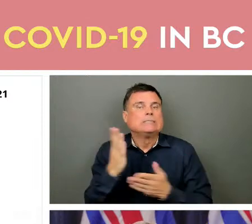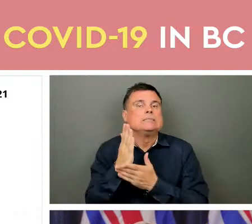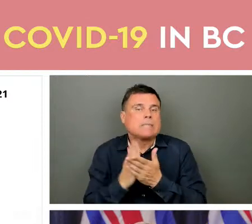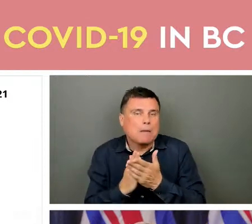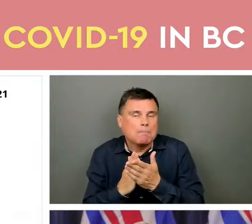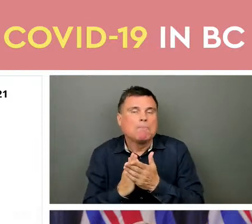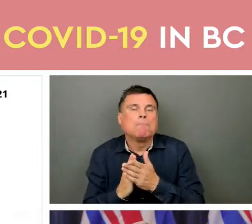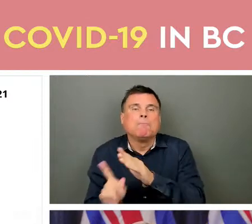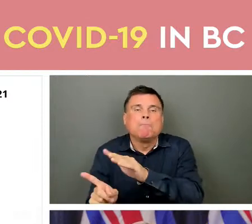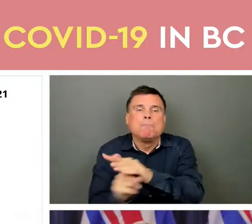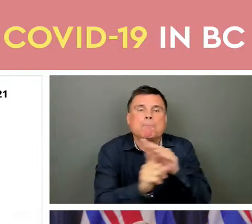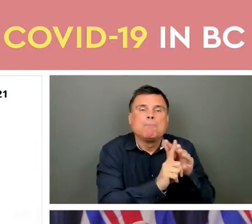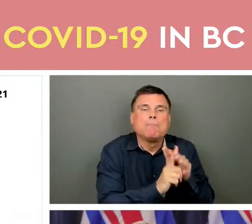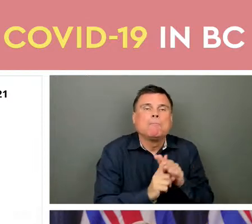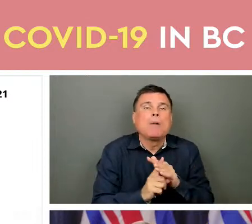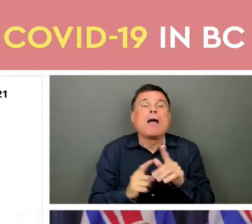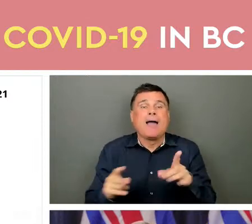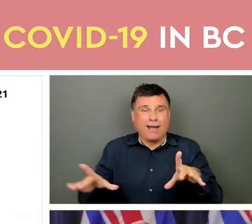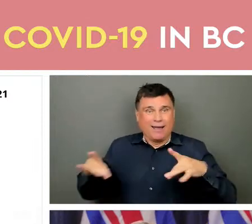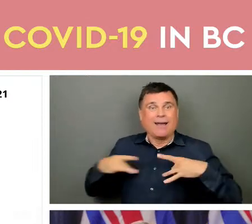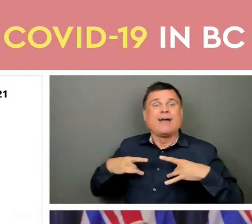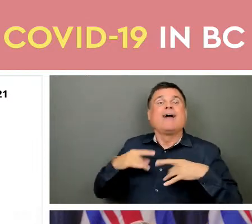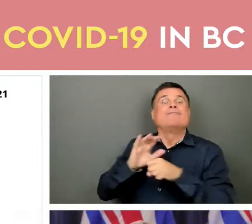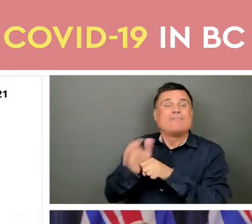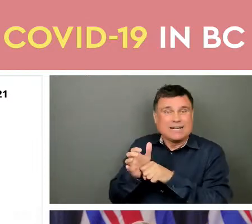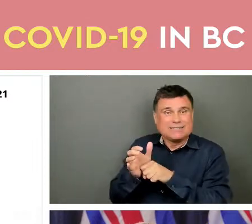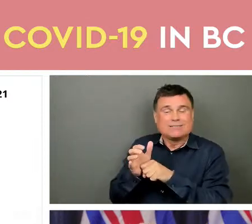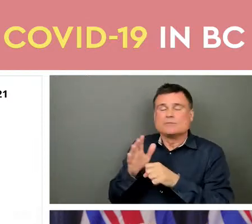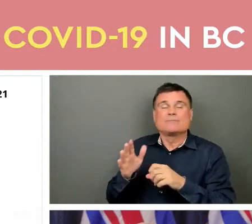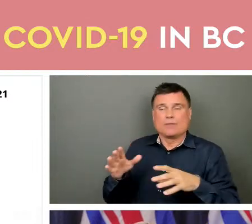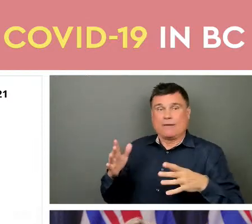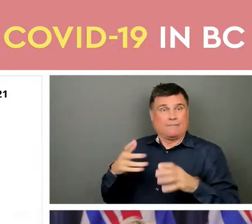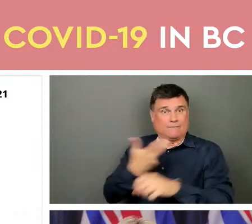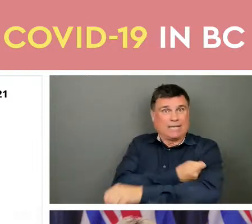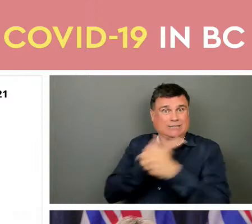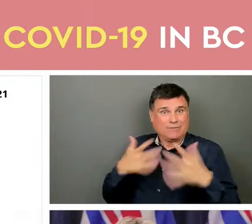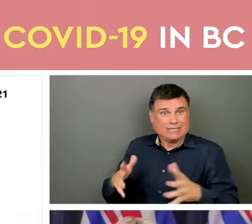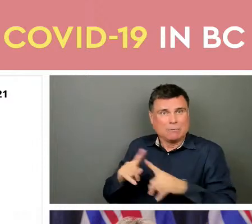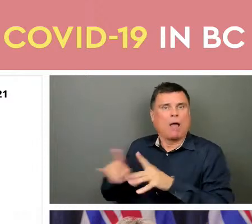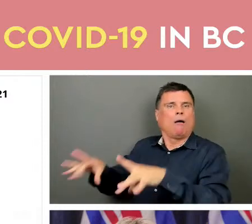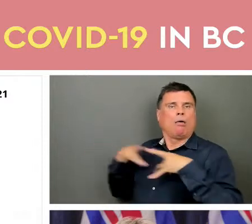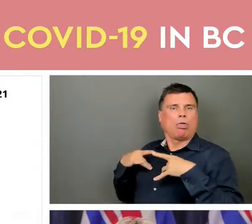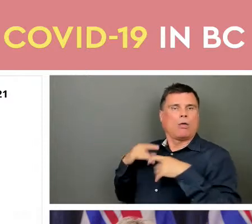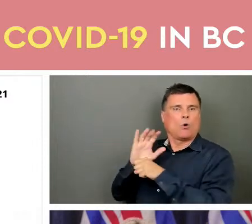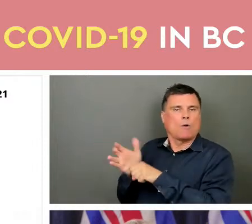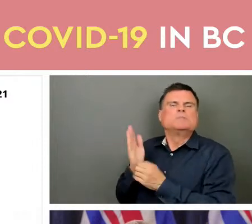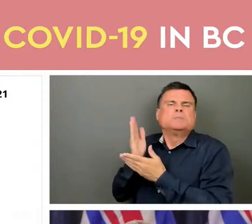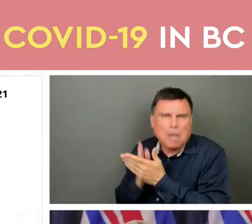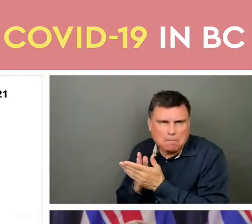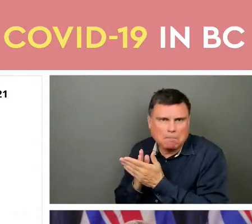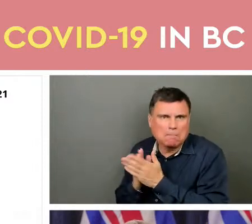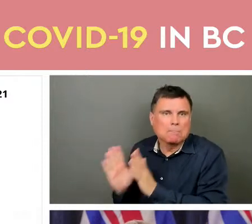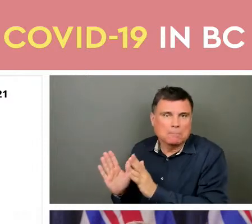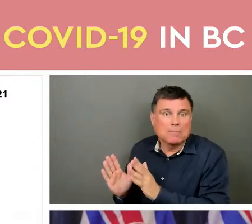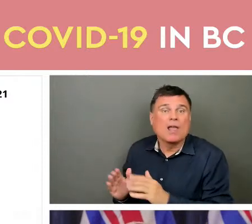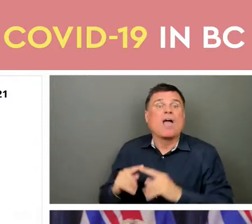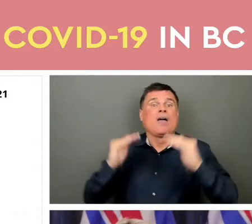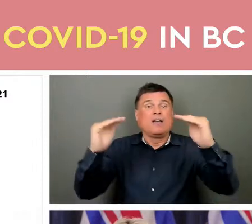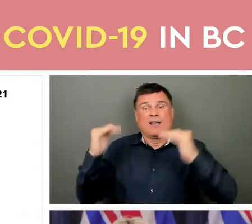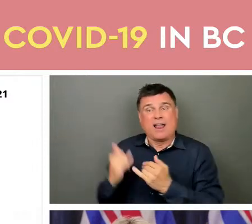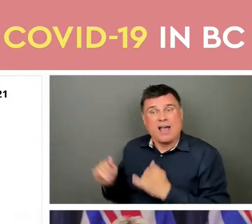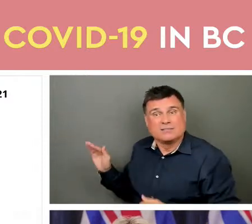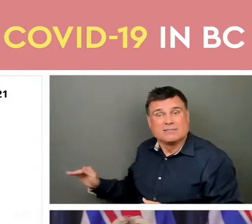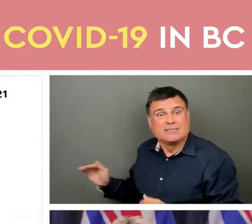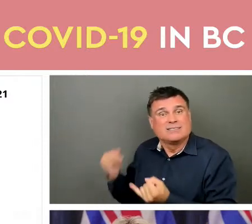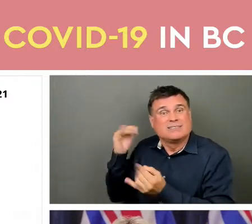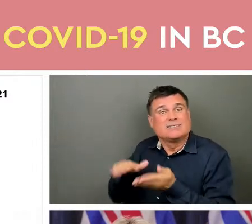being hospitalized after they've had two doses. And the number of deaths, as I said, reflects the fact that many of